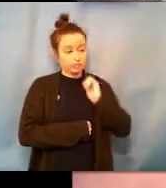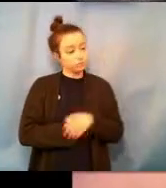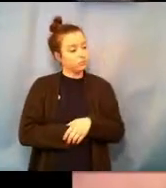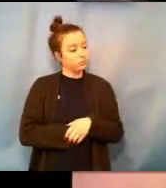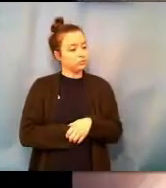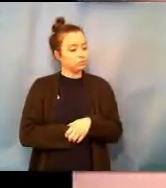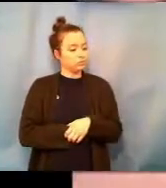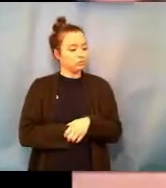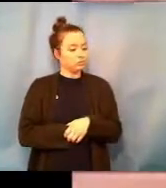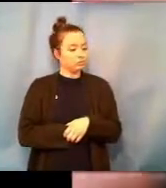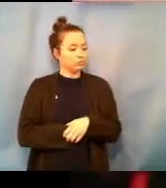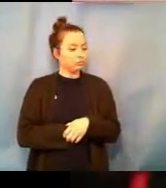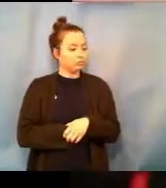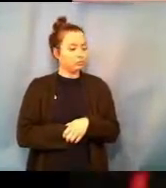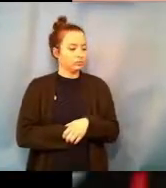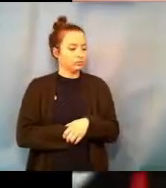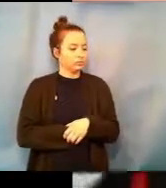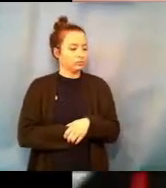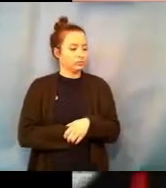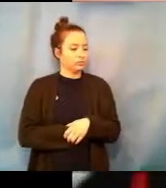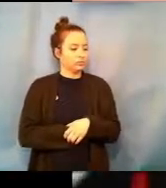my answer.